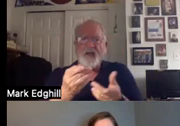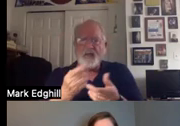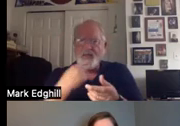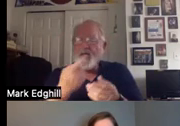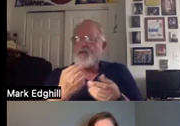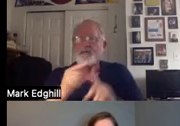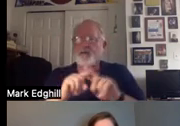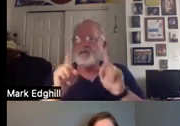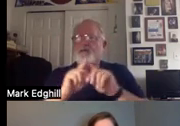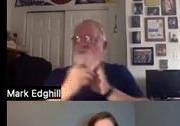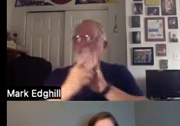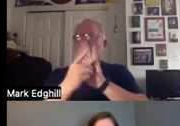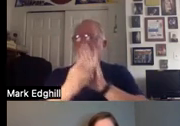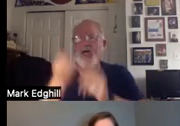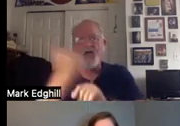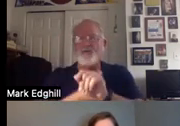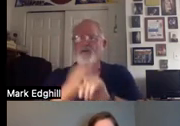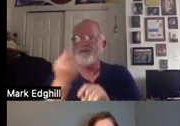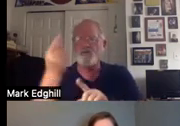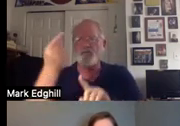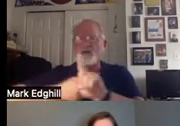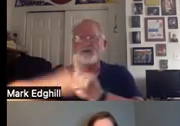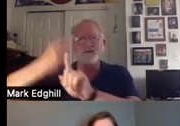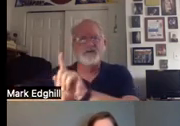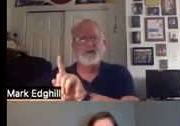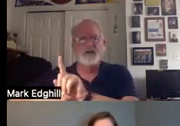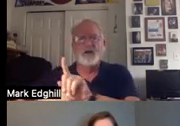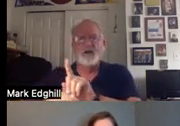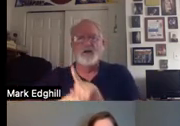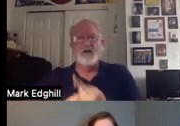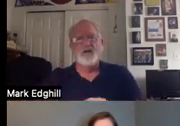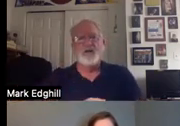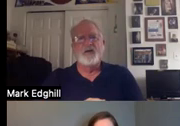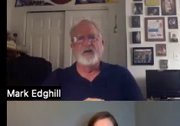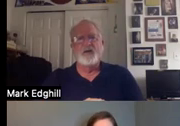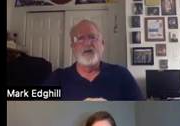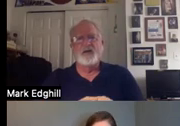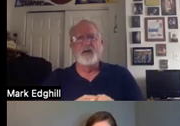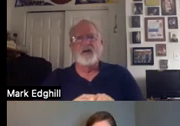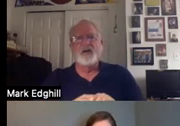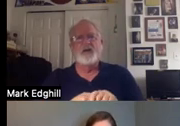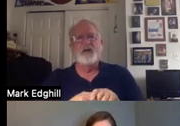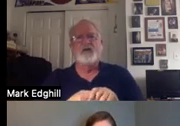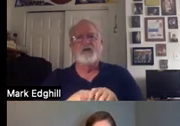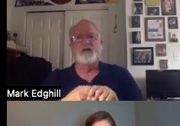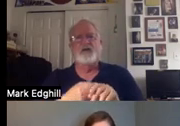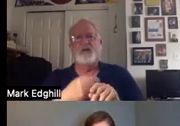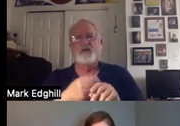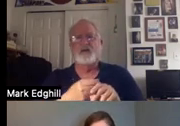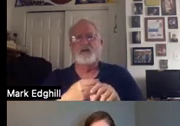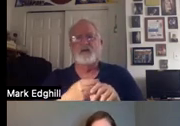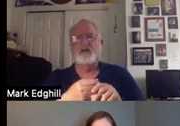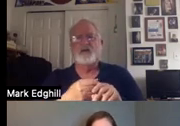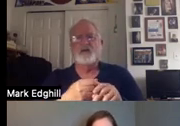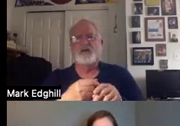come think about, you know, what the art inspires you to think of. And it just, they change out things once